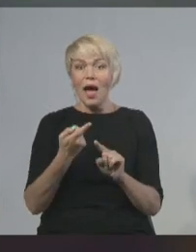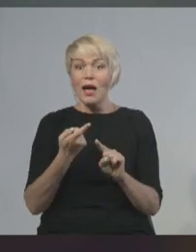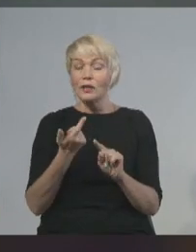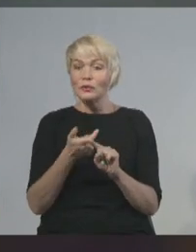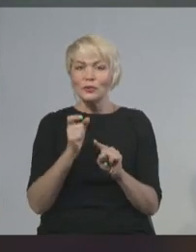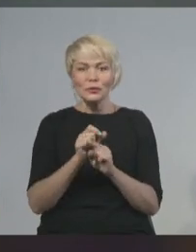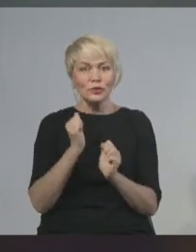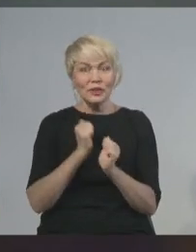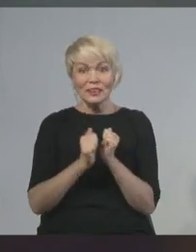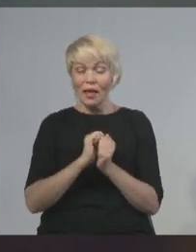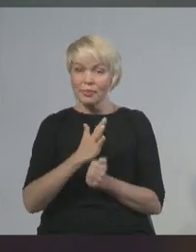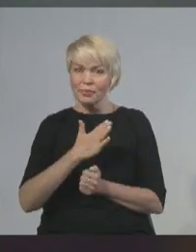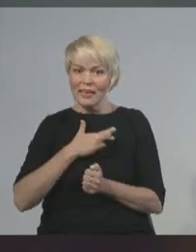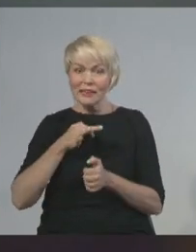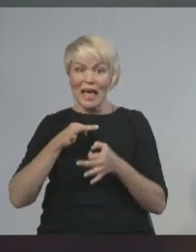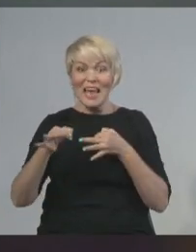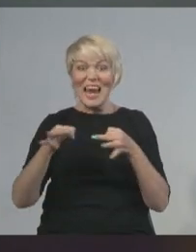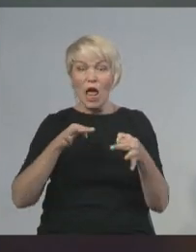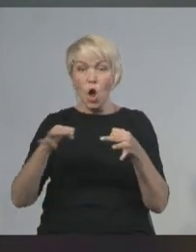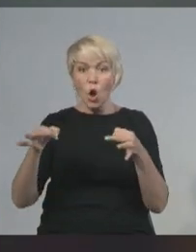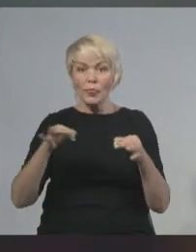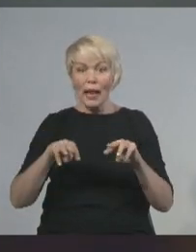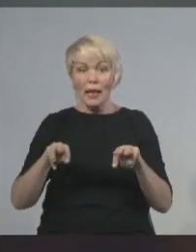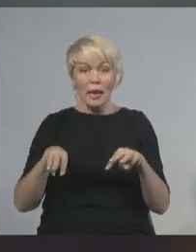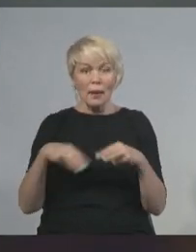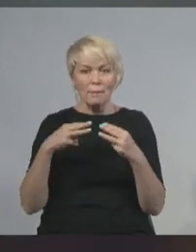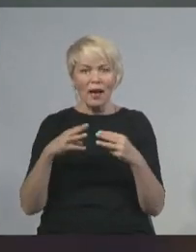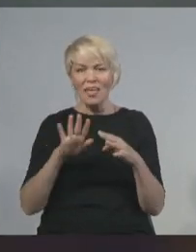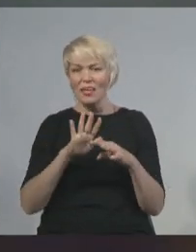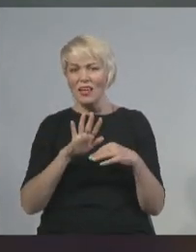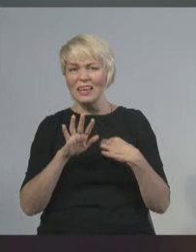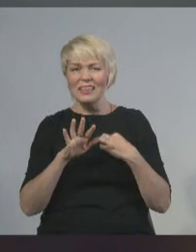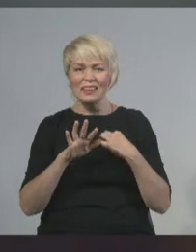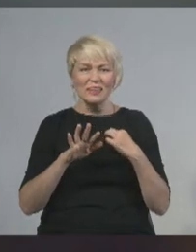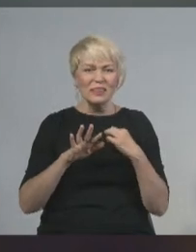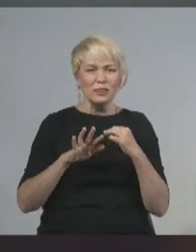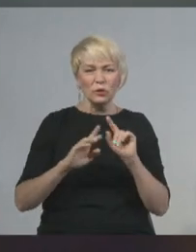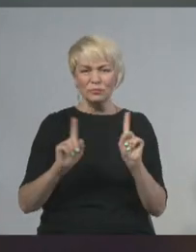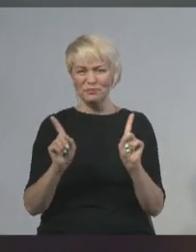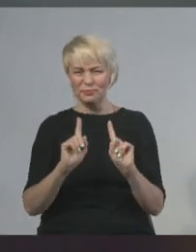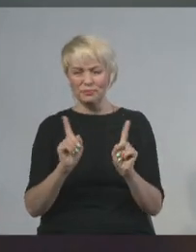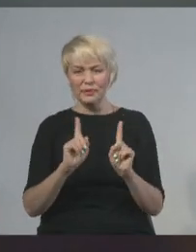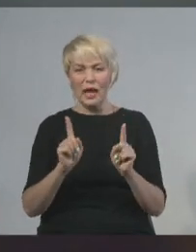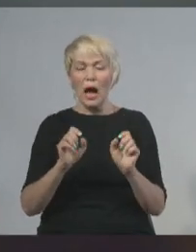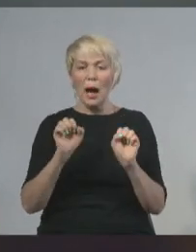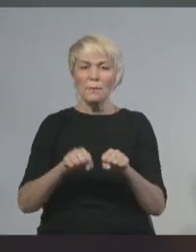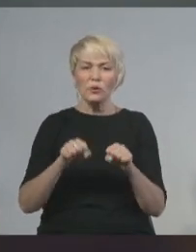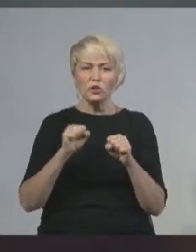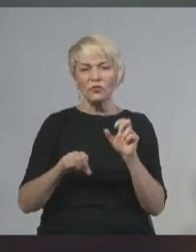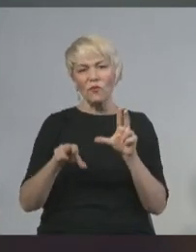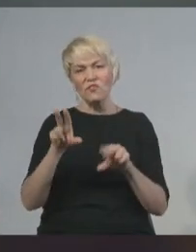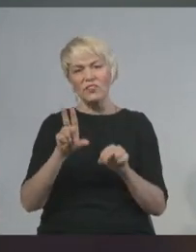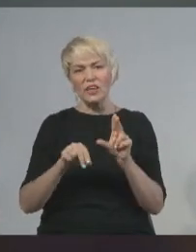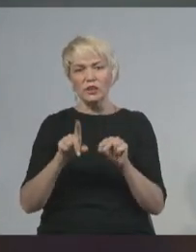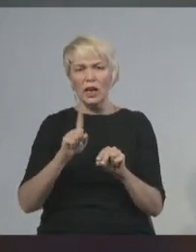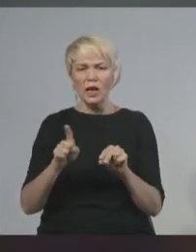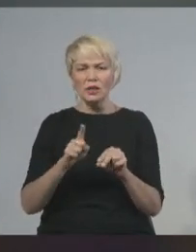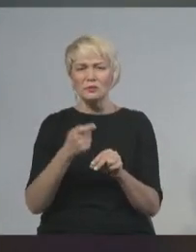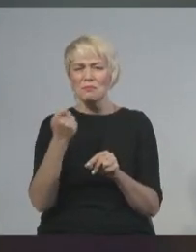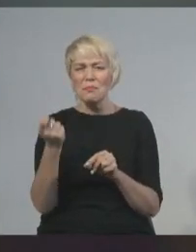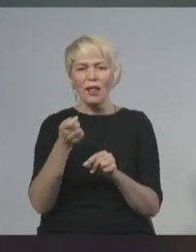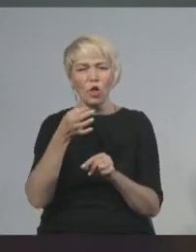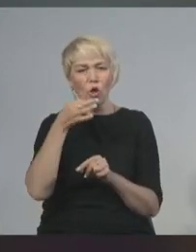is vitally important because often our original media they don't just ignore but maybe they